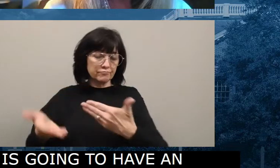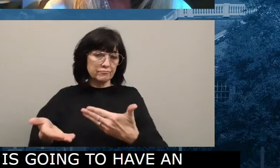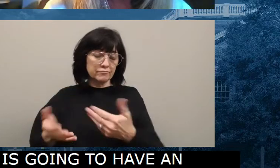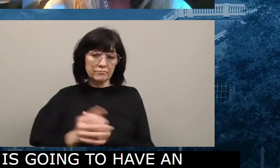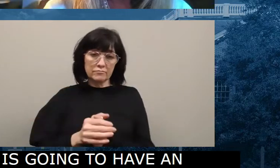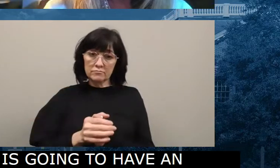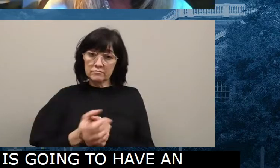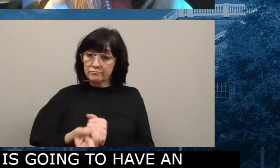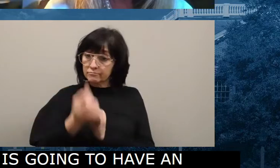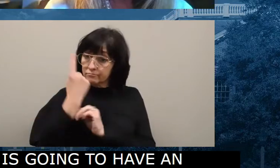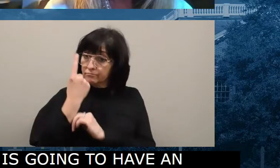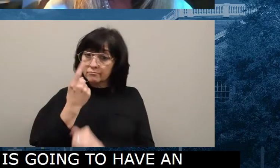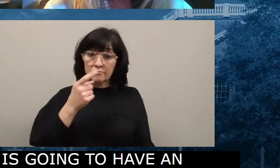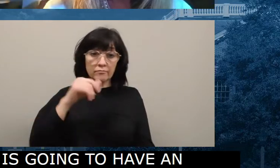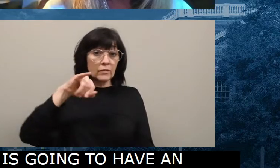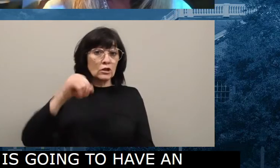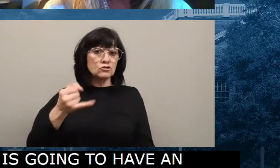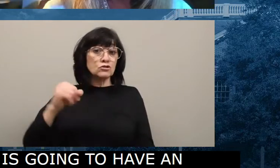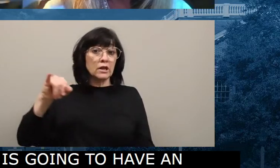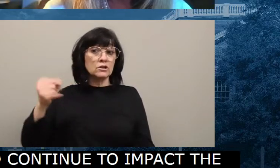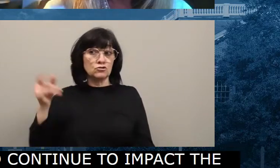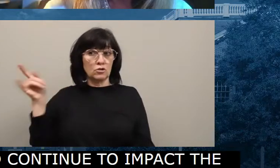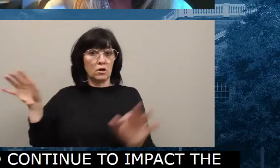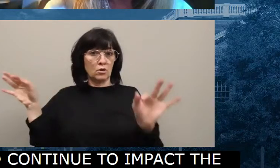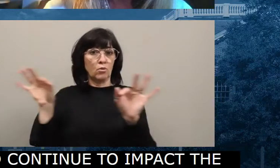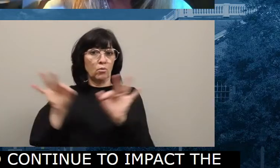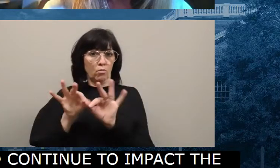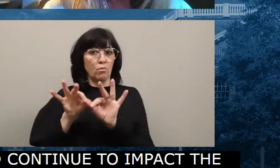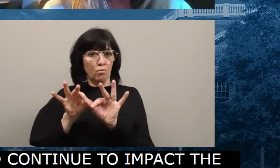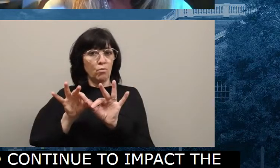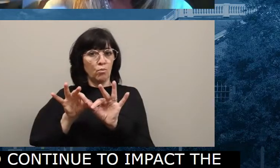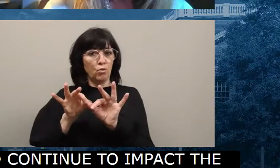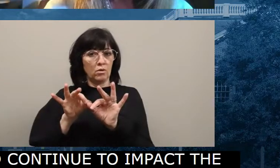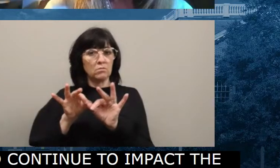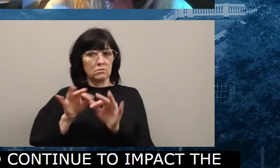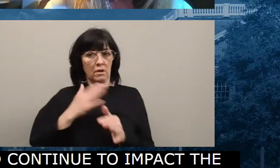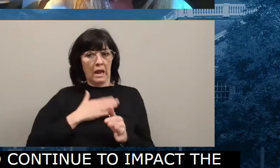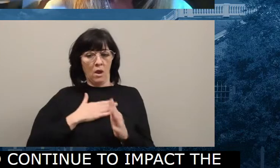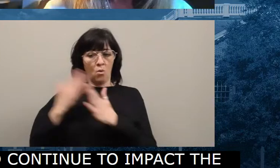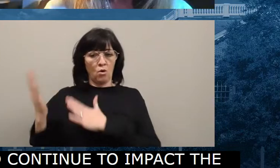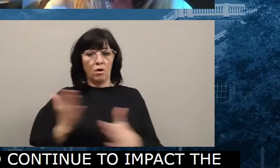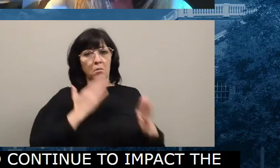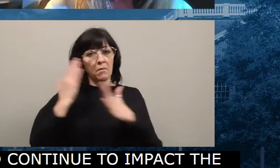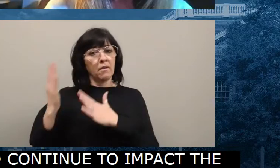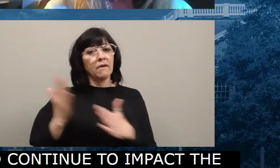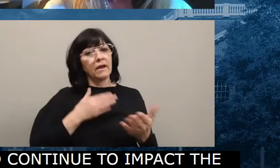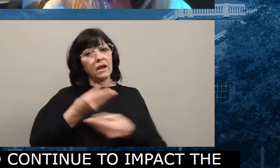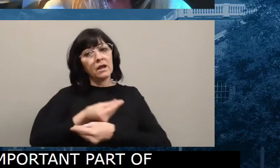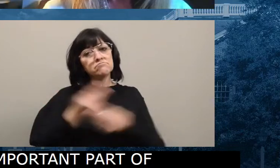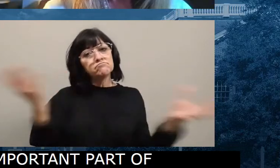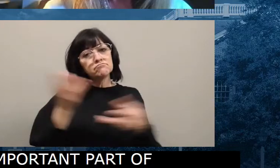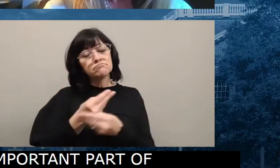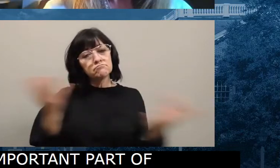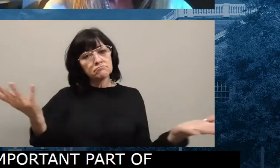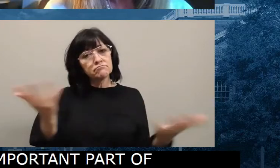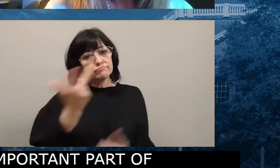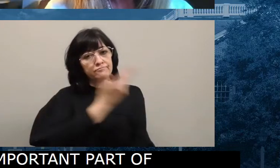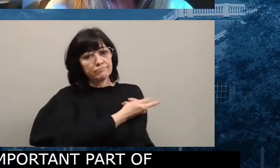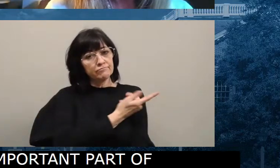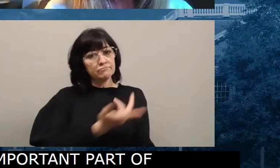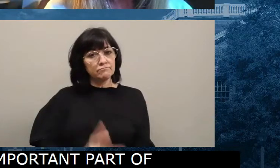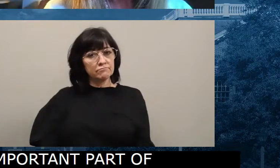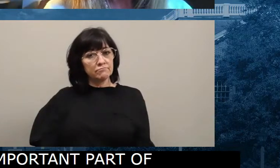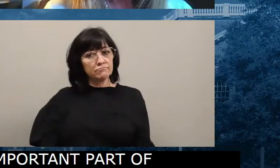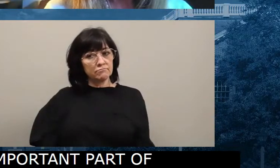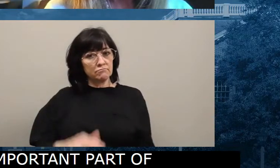of our distribution effort, and obviously will mean we'll have fewer